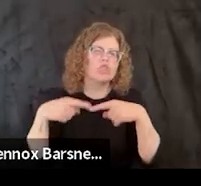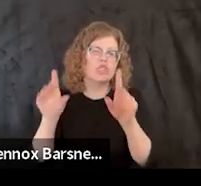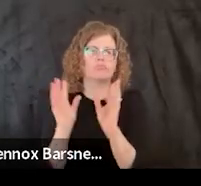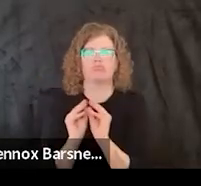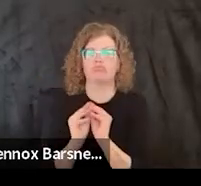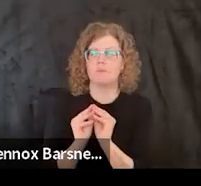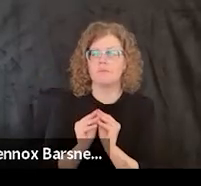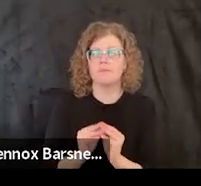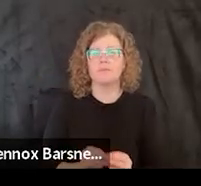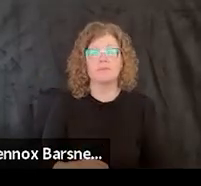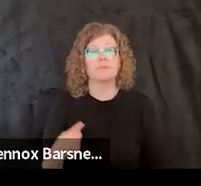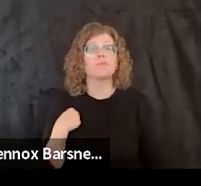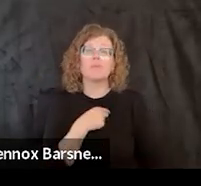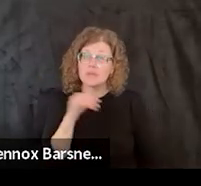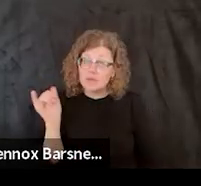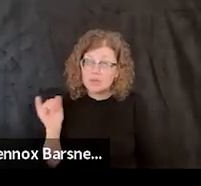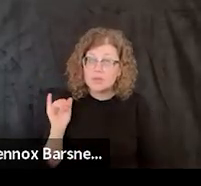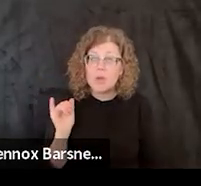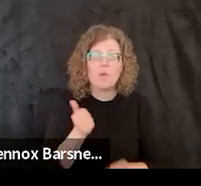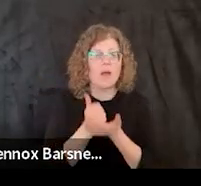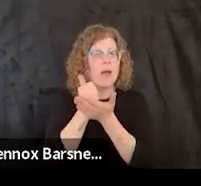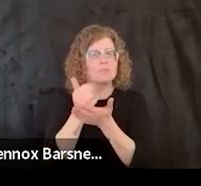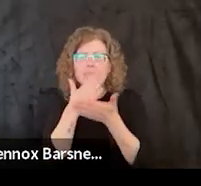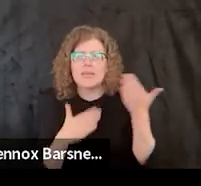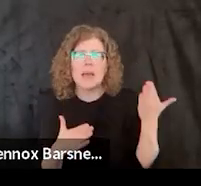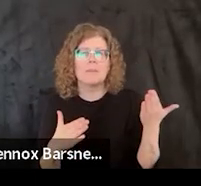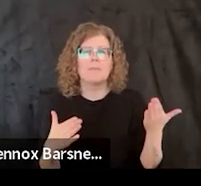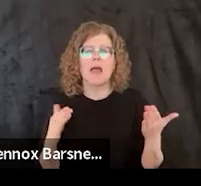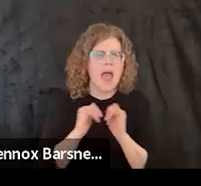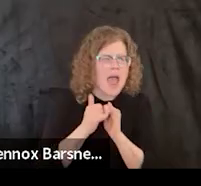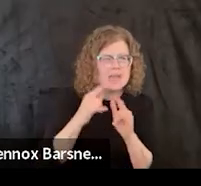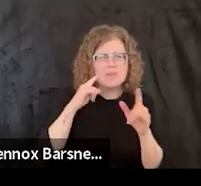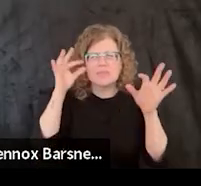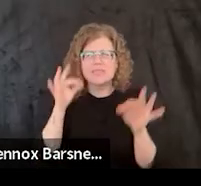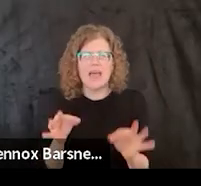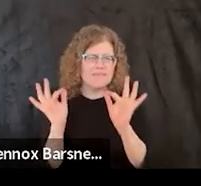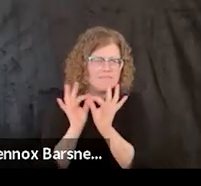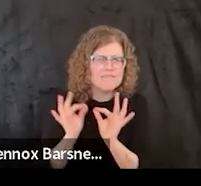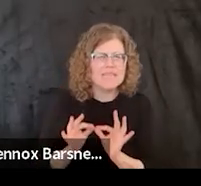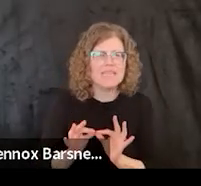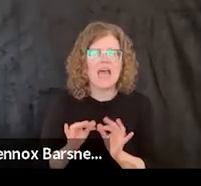how to frame or calculate artist fees or subsistence requests and when to ask for either.